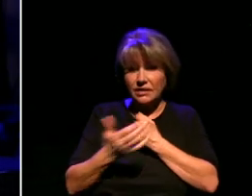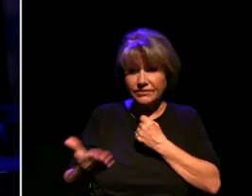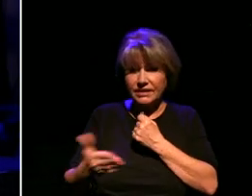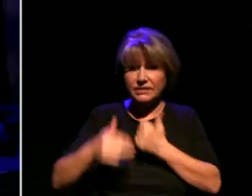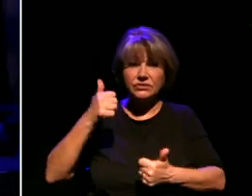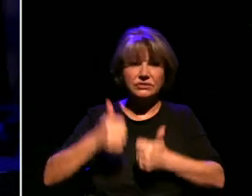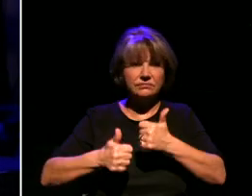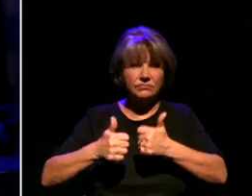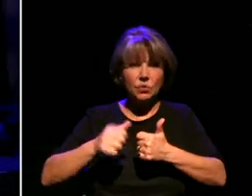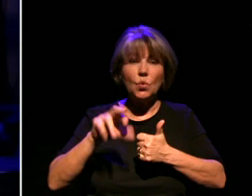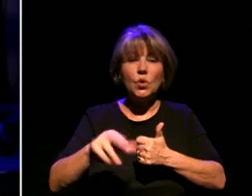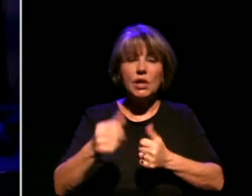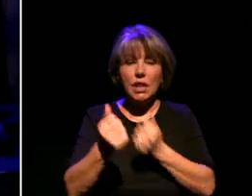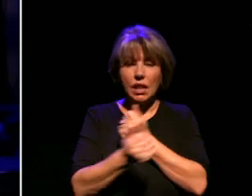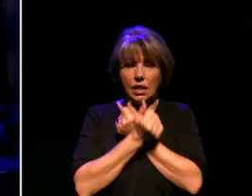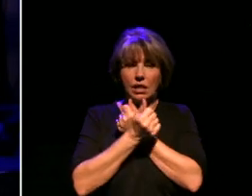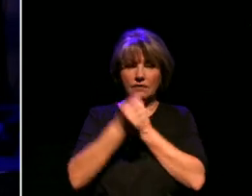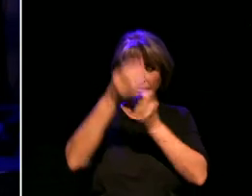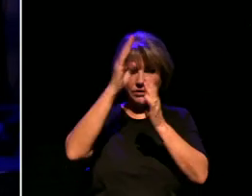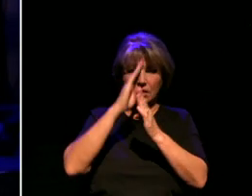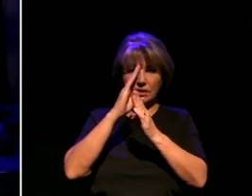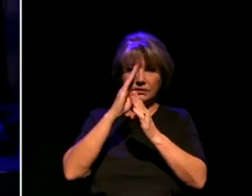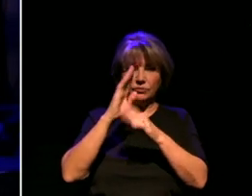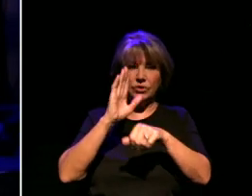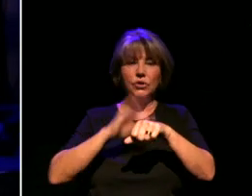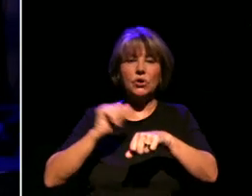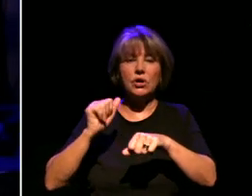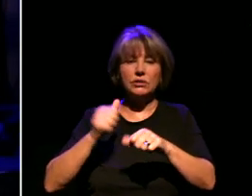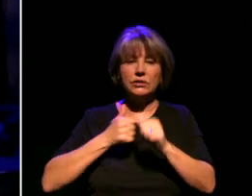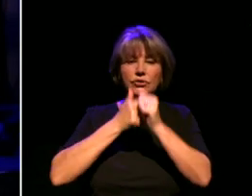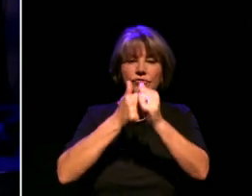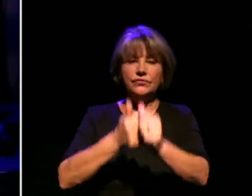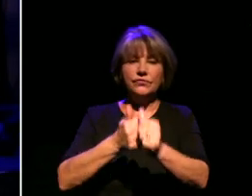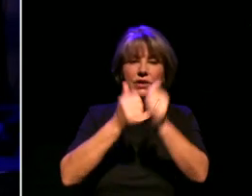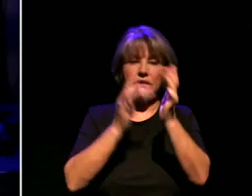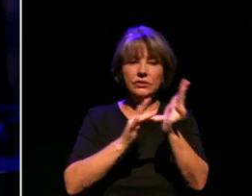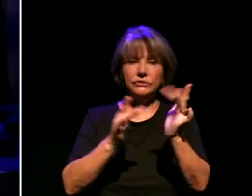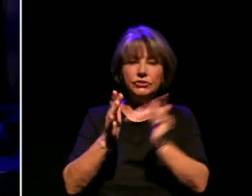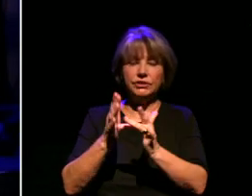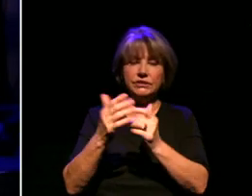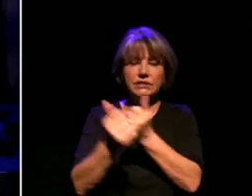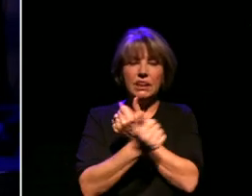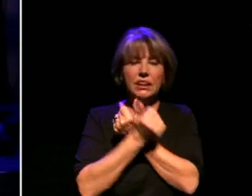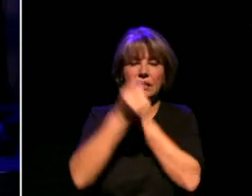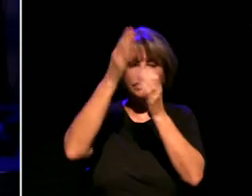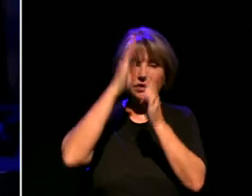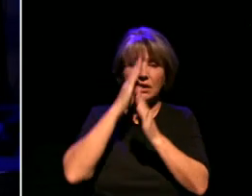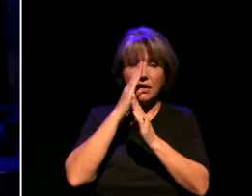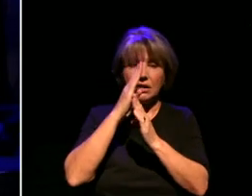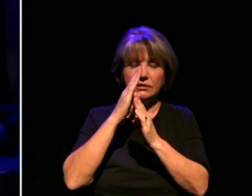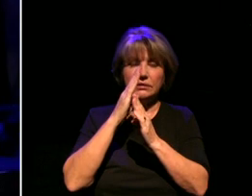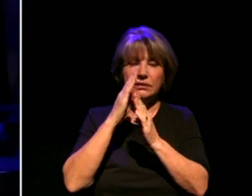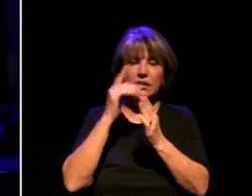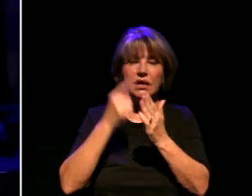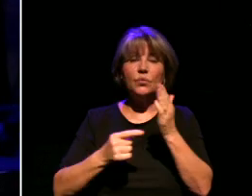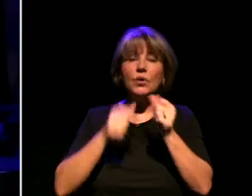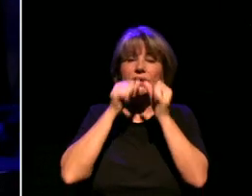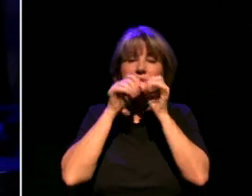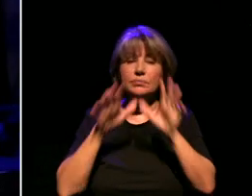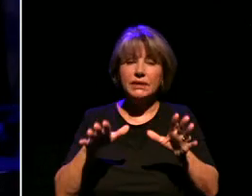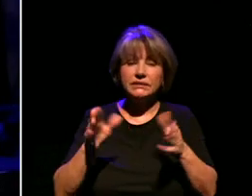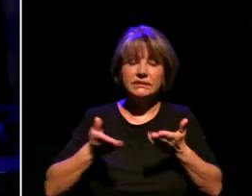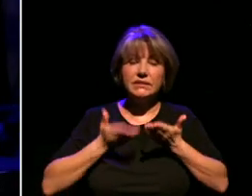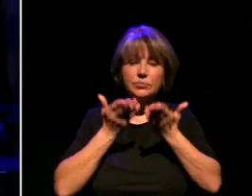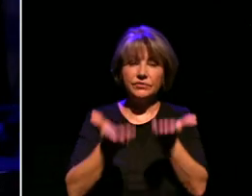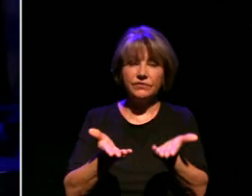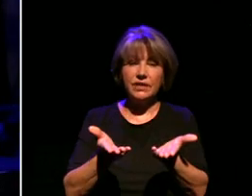with your things. And that's what we're called to as followers of Jesus, is to love God and what he blesses with us and what he provides